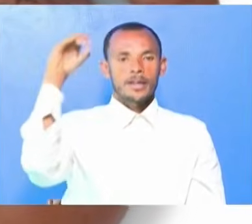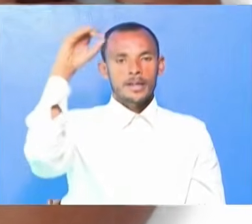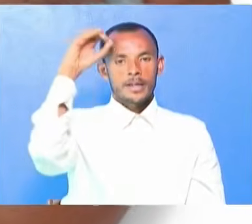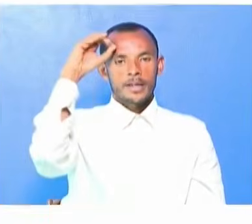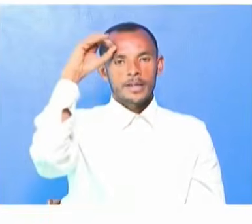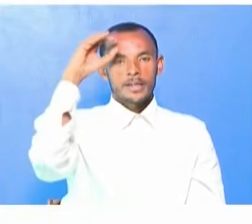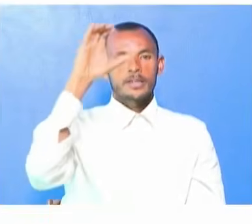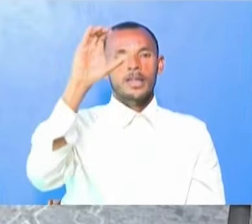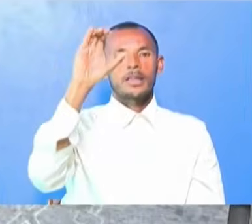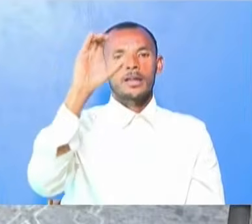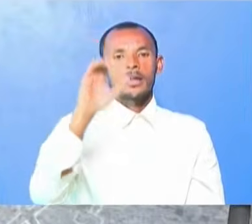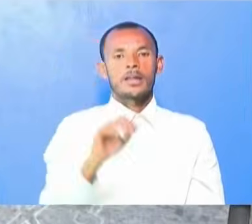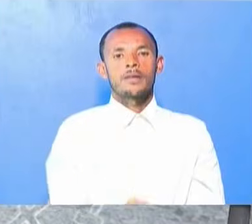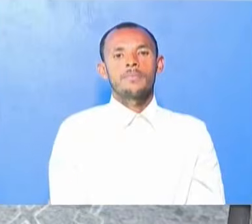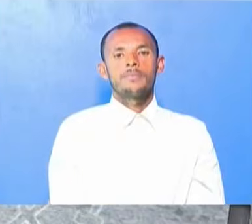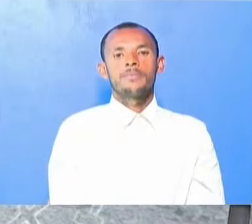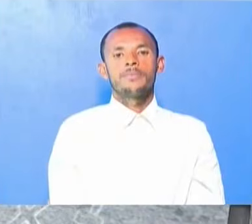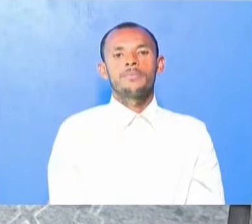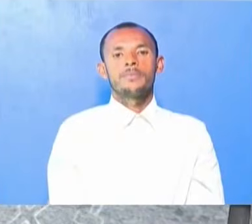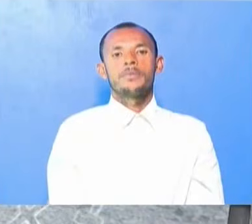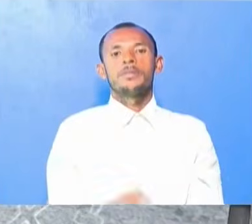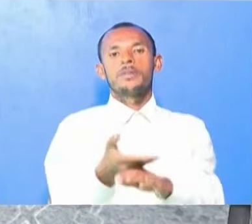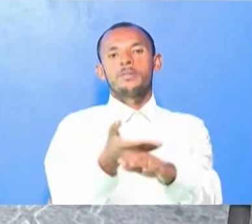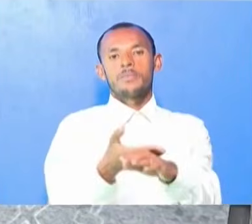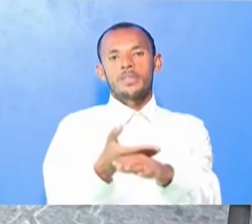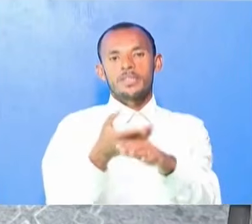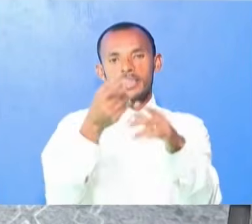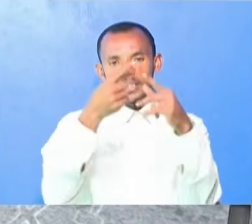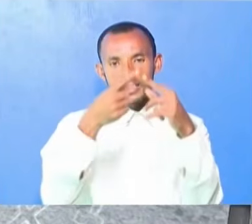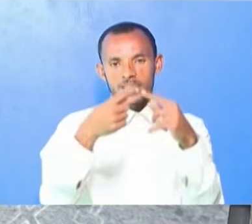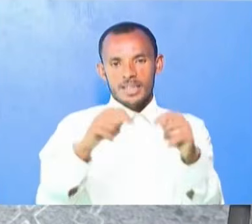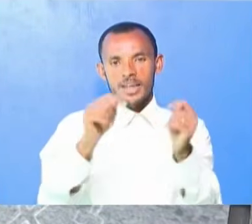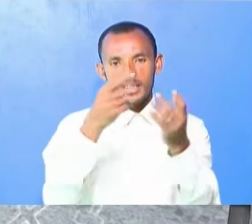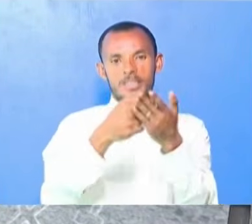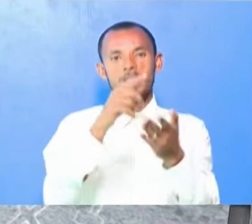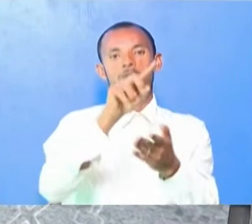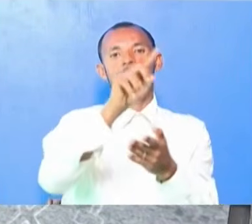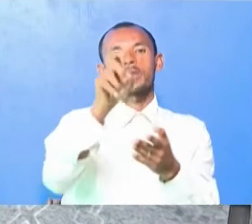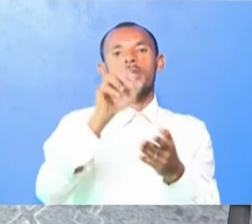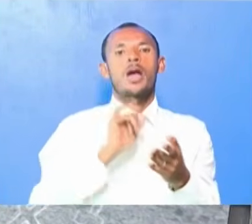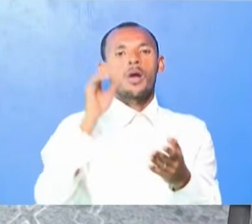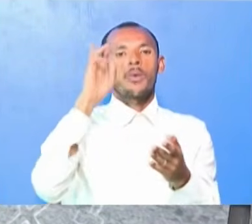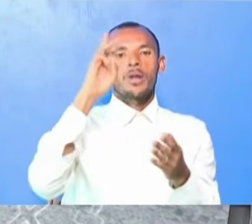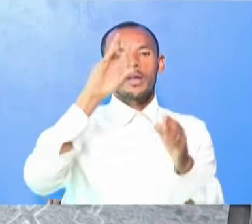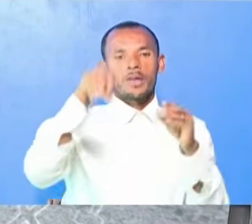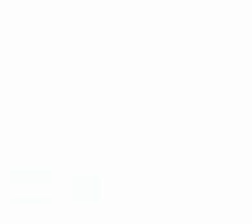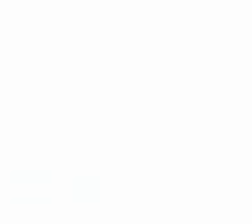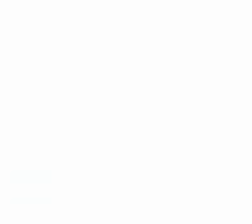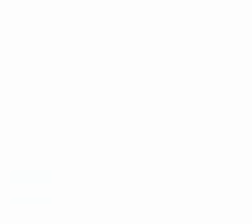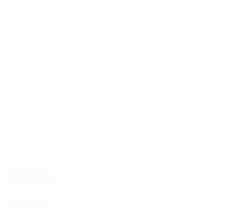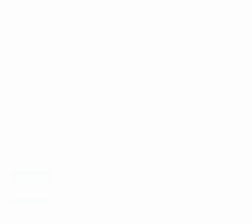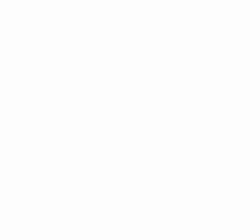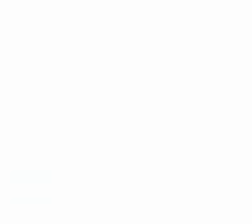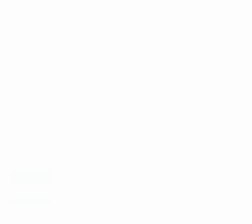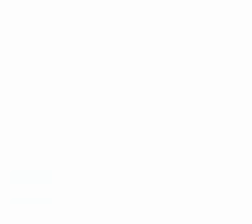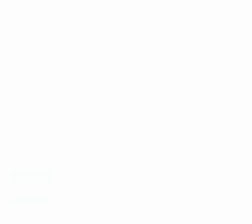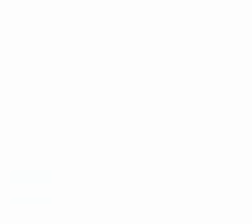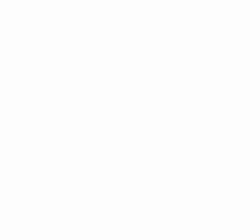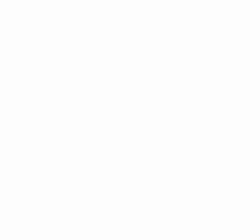centigrade. Please try this question. I'll give you 10 seconds for you.